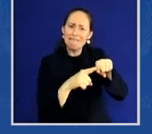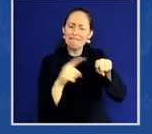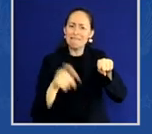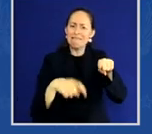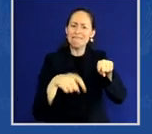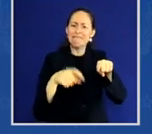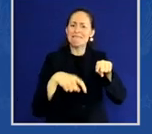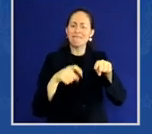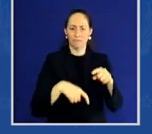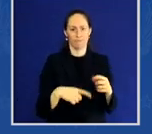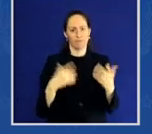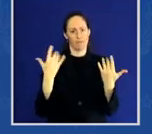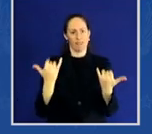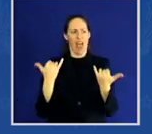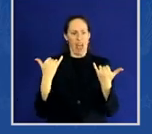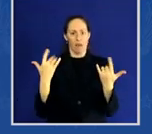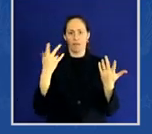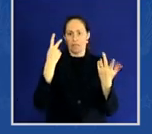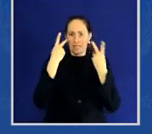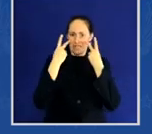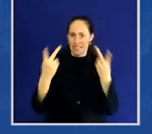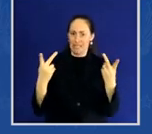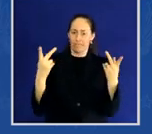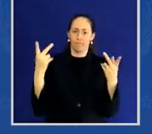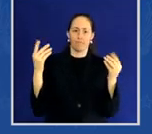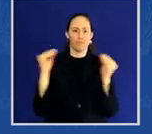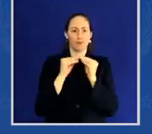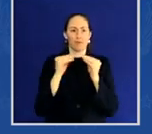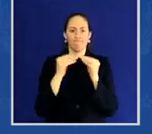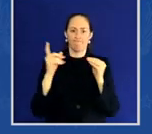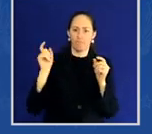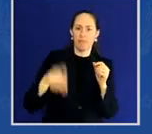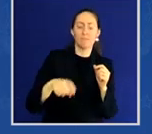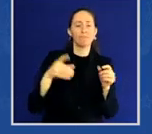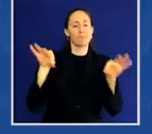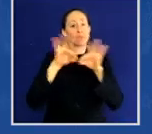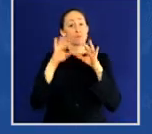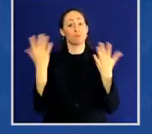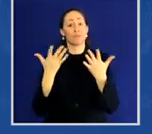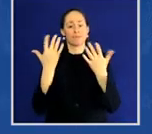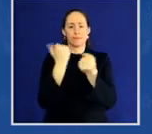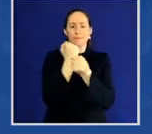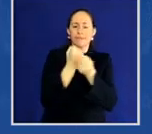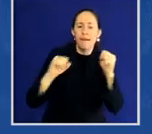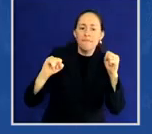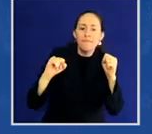ready to provide the safe journey that travelers are seeking as our nation recovers from the effects of this